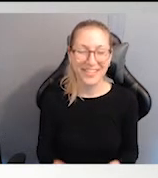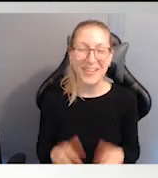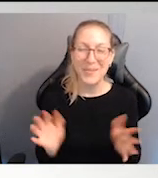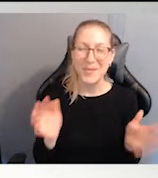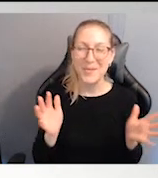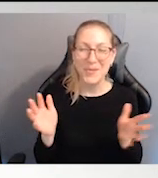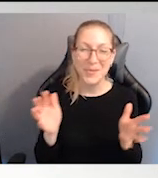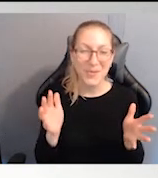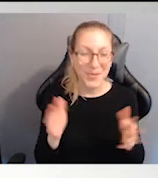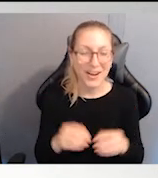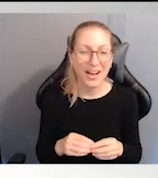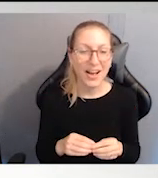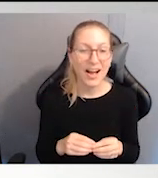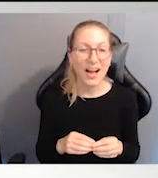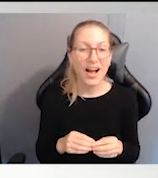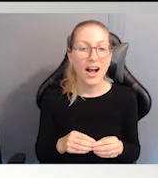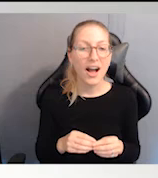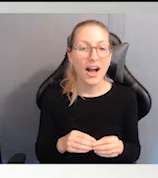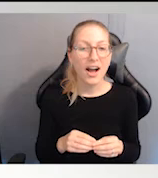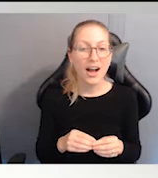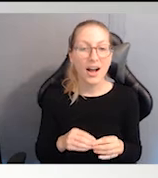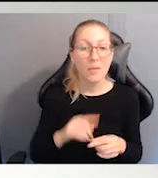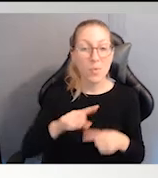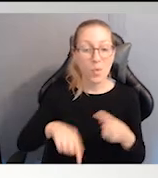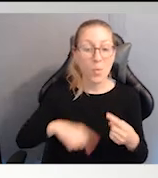And when we go to